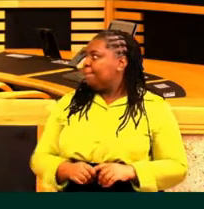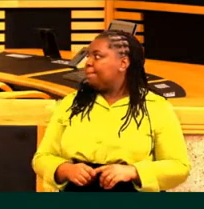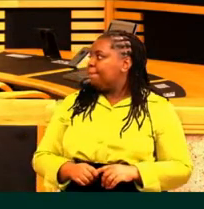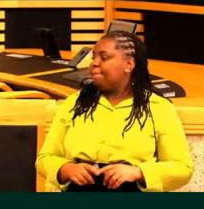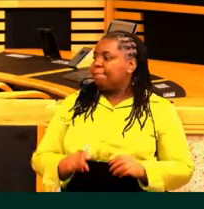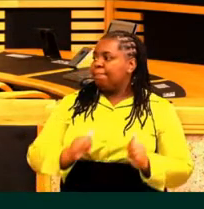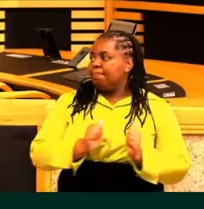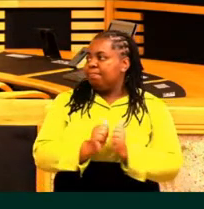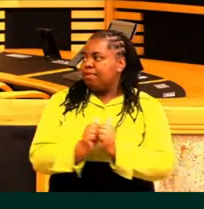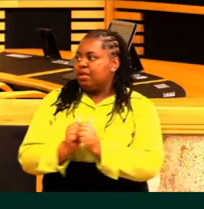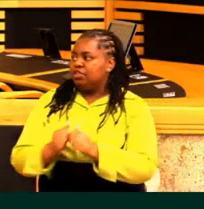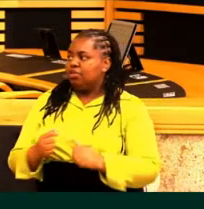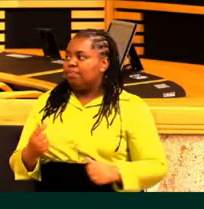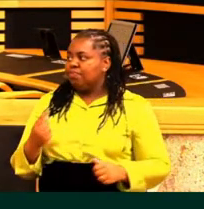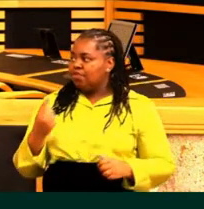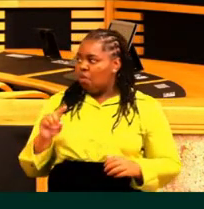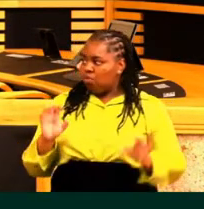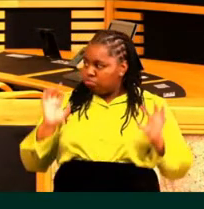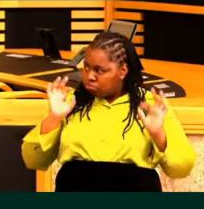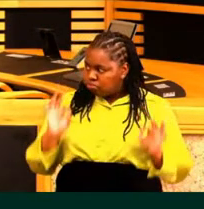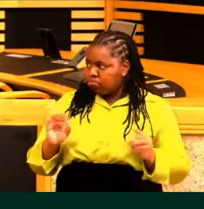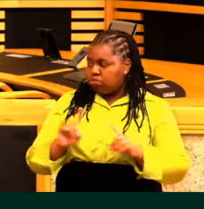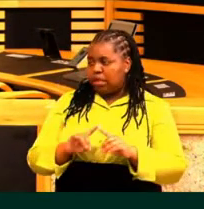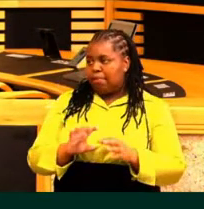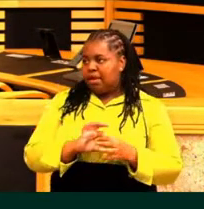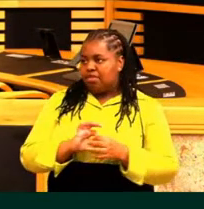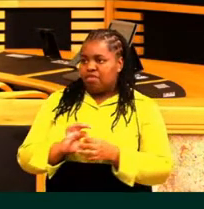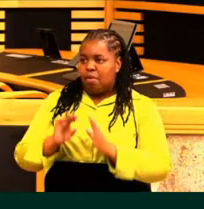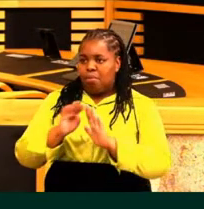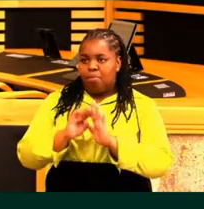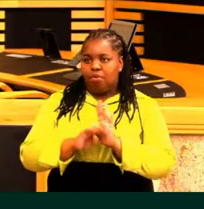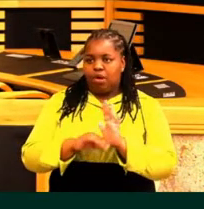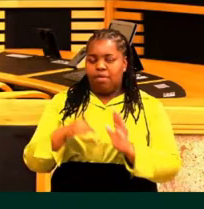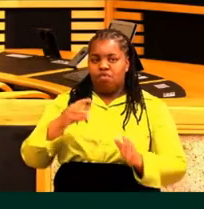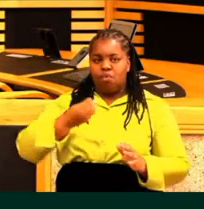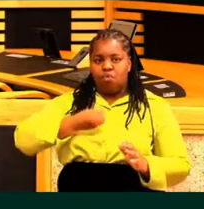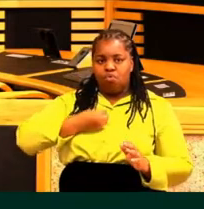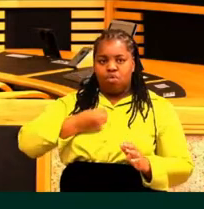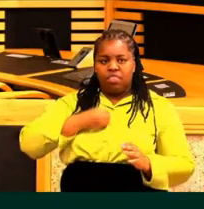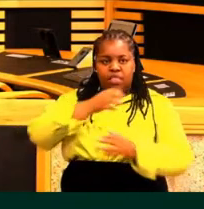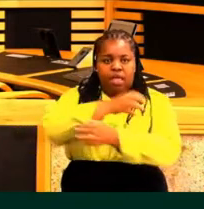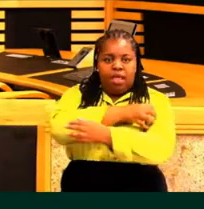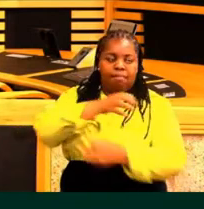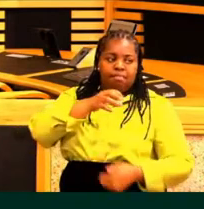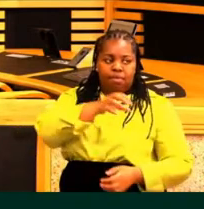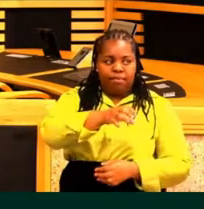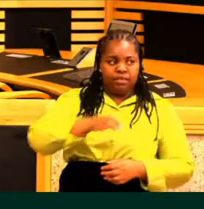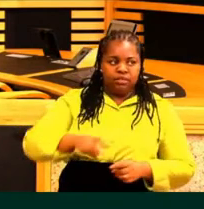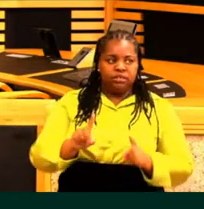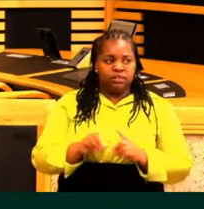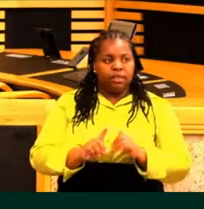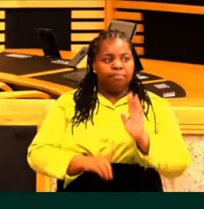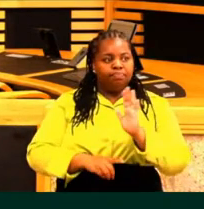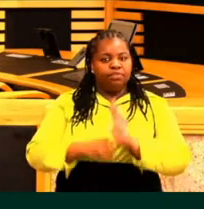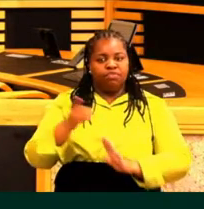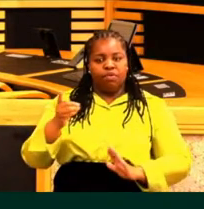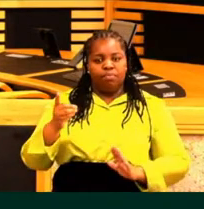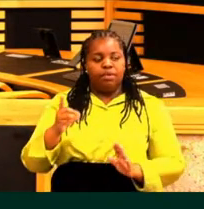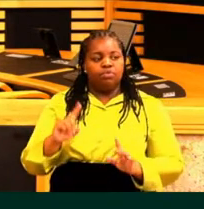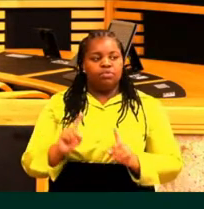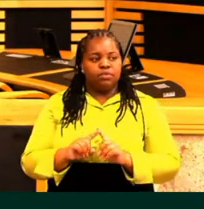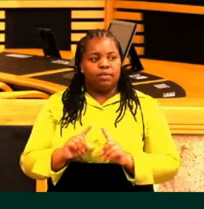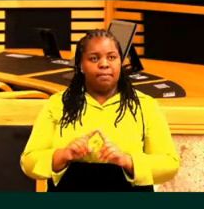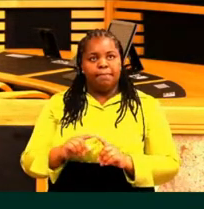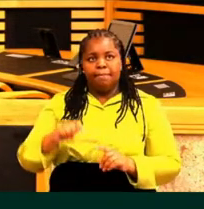partnership for efficient and relevant programs for youth social economic empowerment and development and